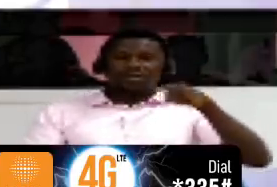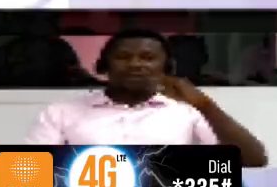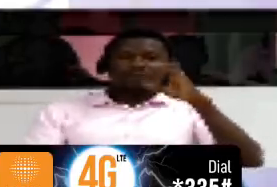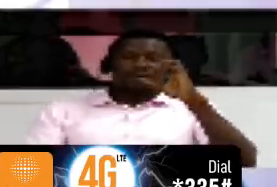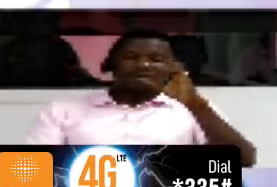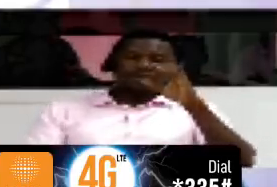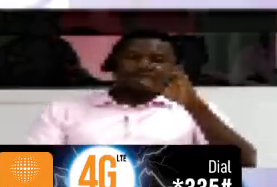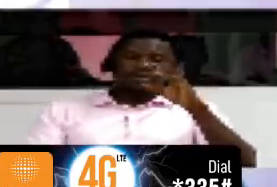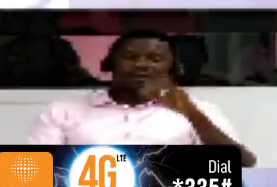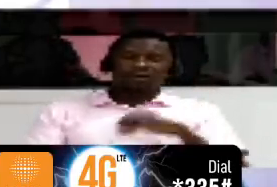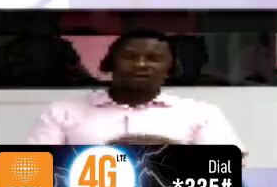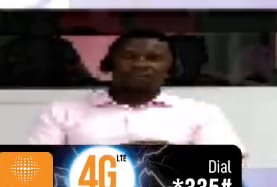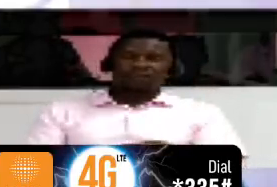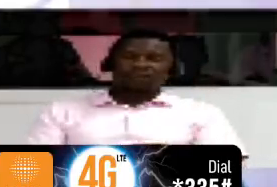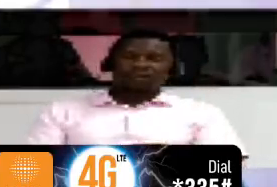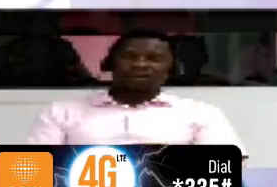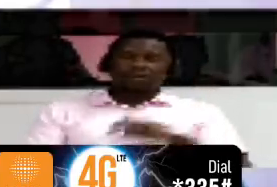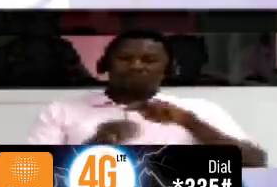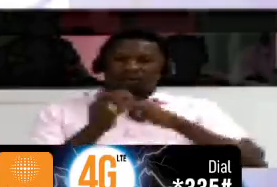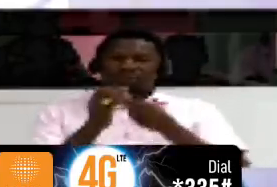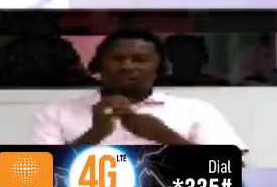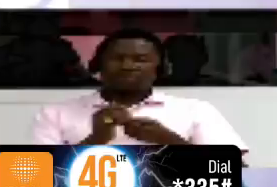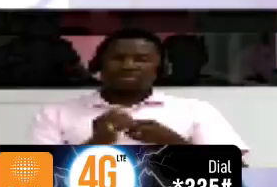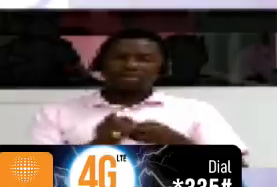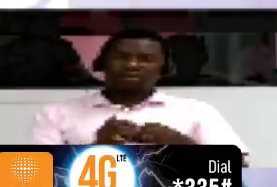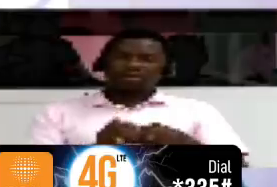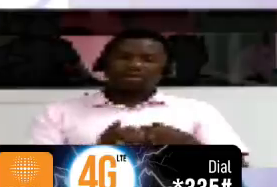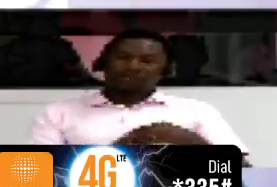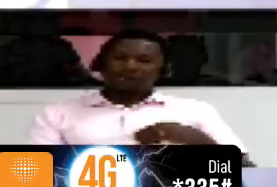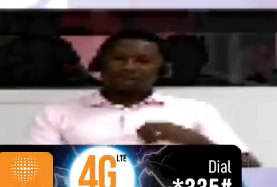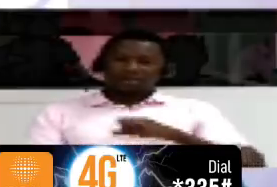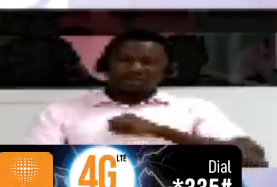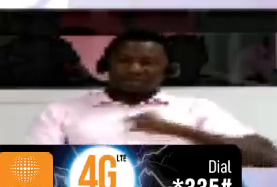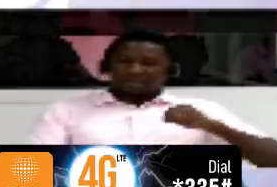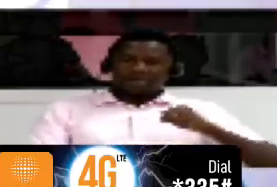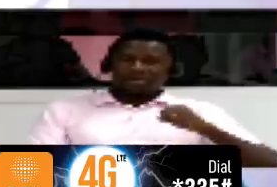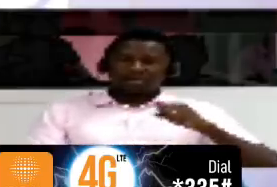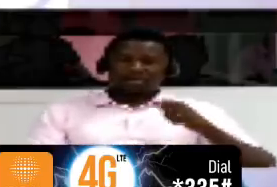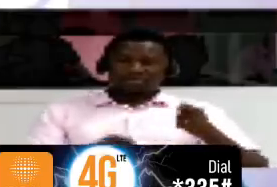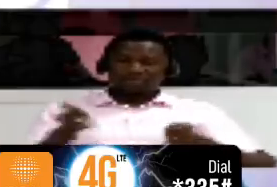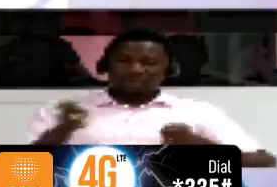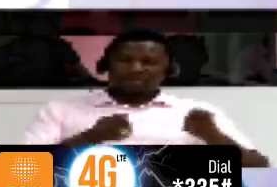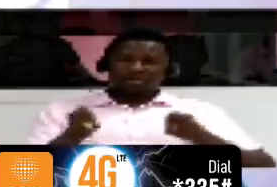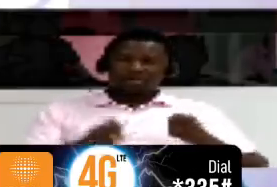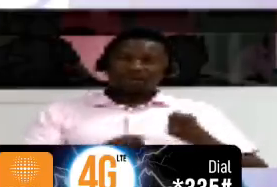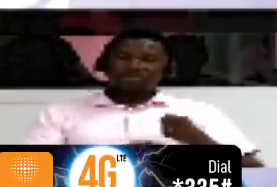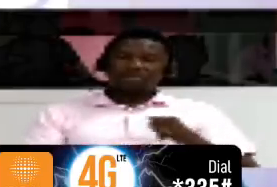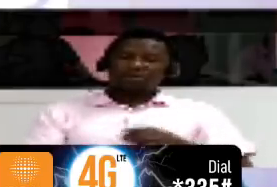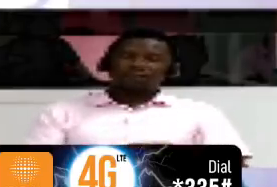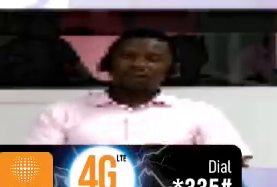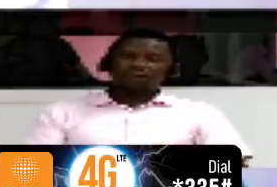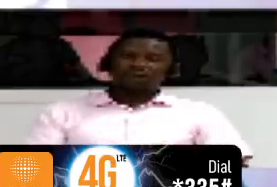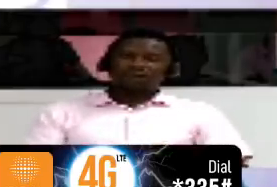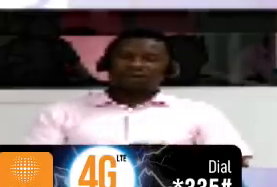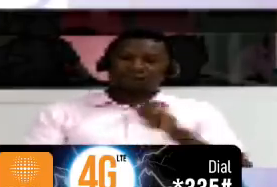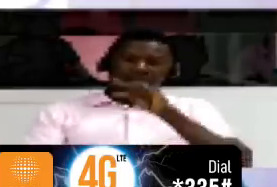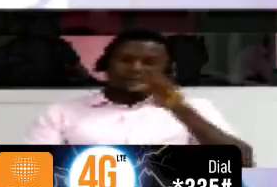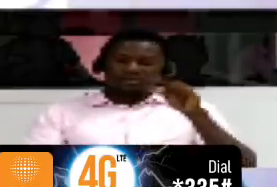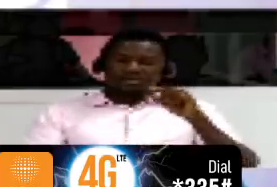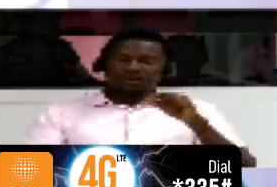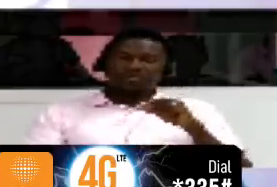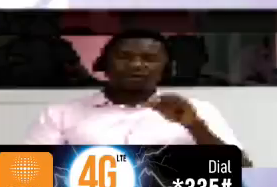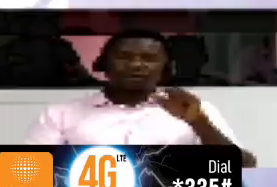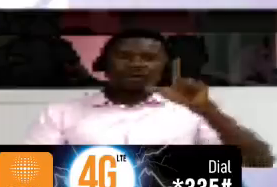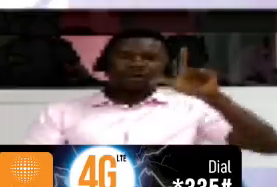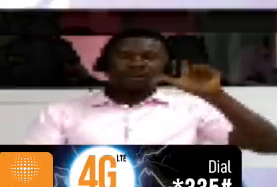CMC as in Crime Management Unit? Yes. Do you recall his full name?